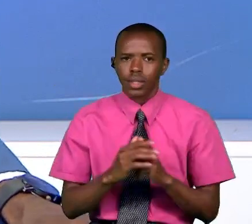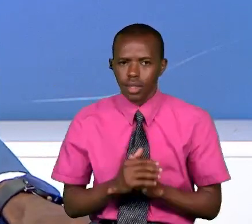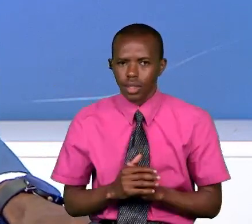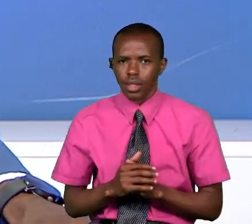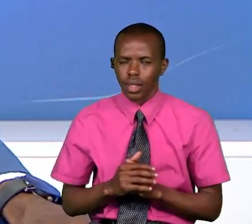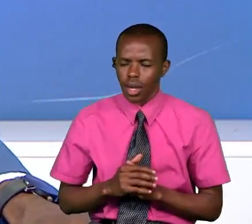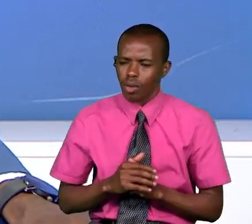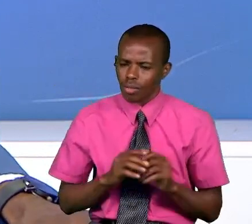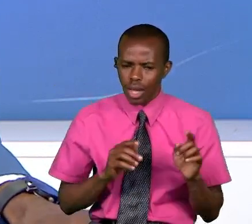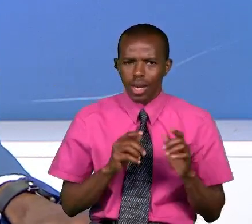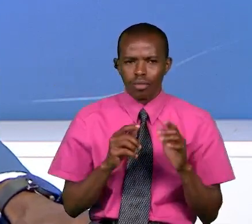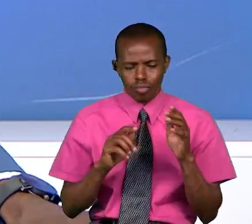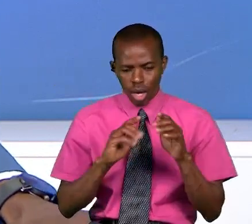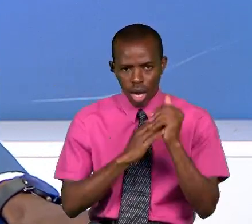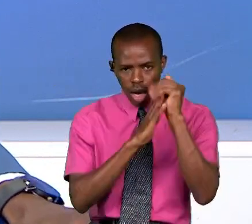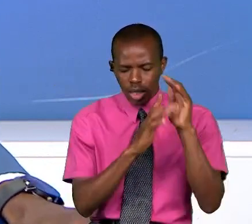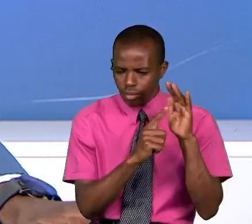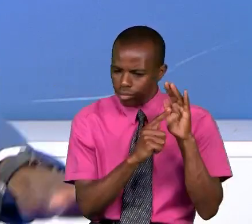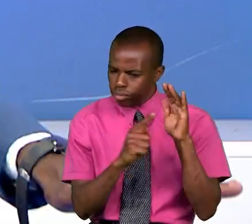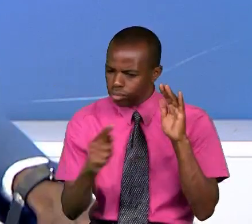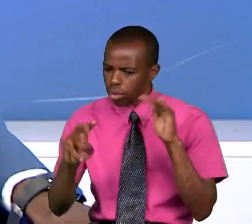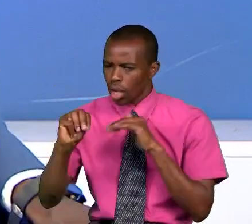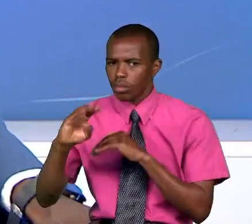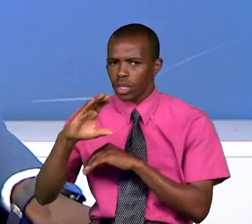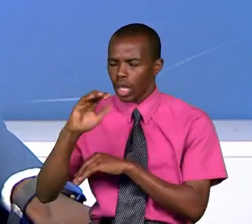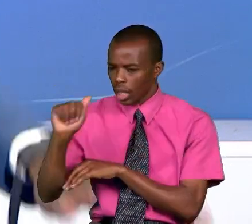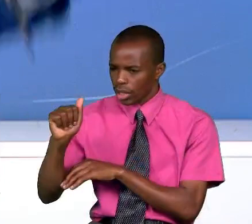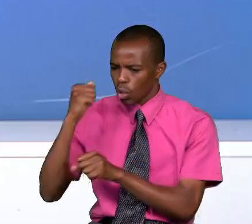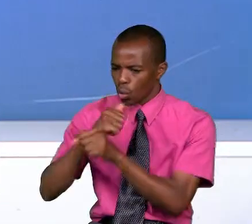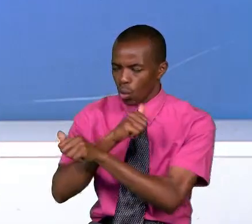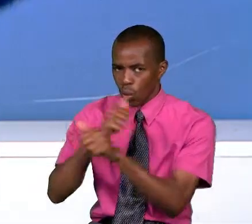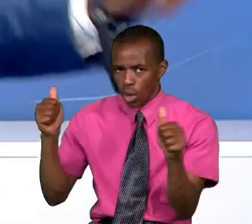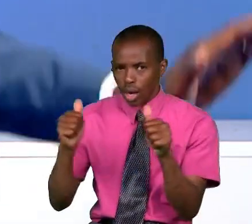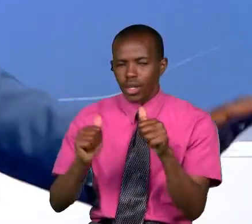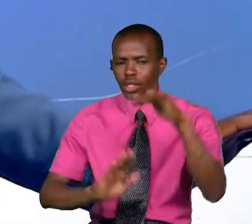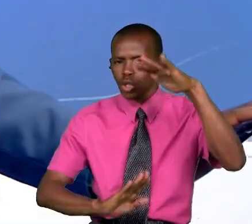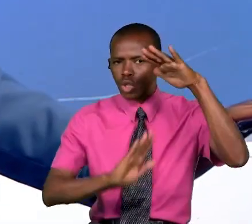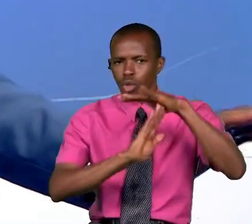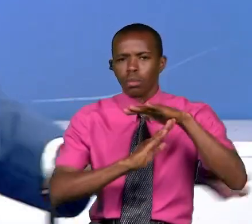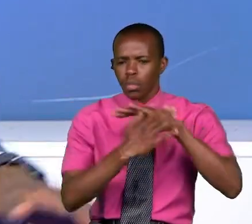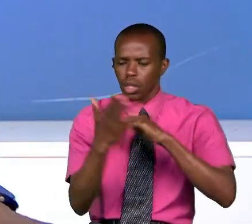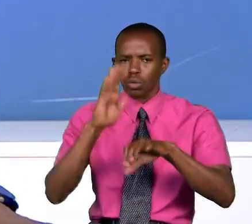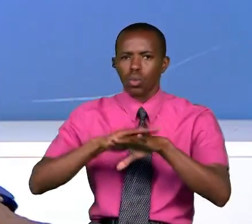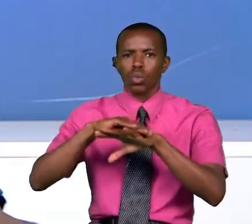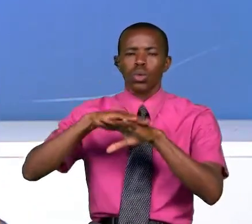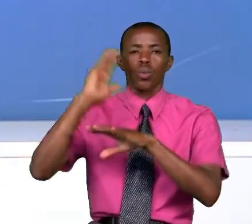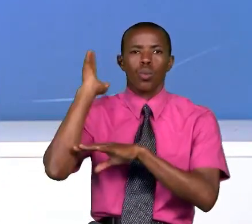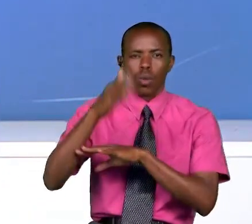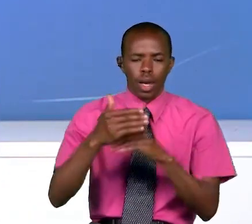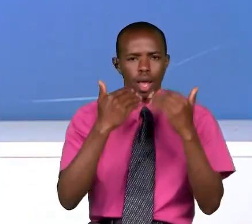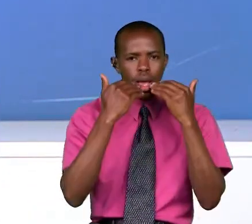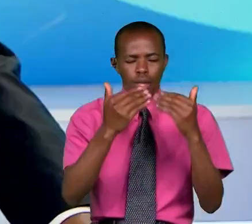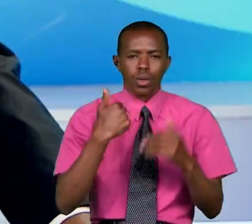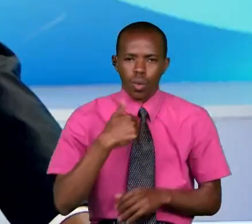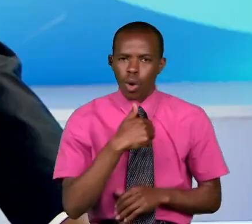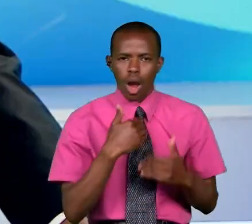the MCAs. Yes. If the MCAs would do the right thing, then up there things will be well. Okay. Thank you very much. We